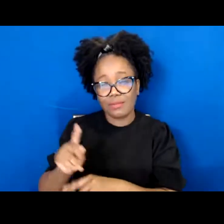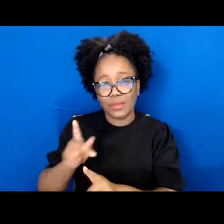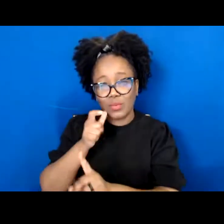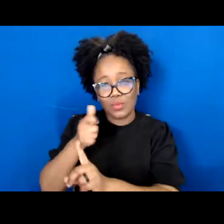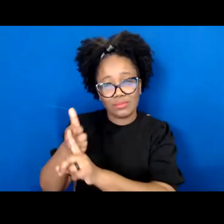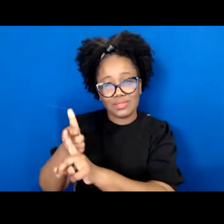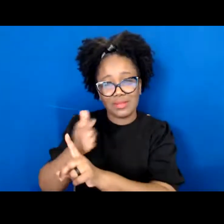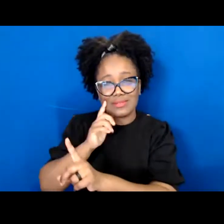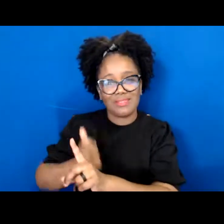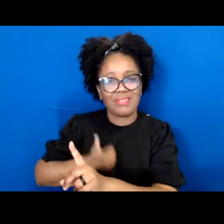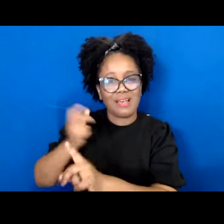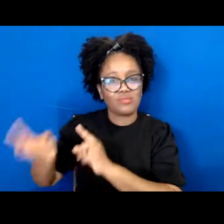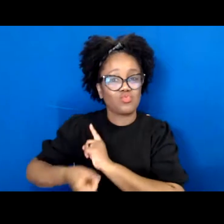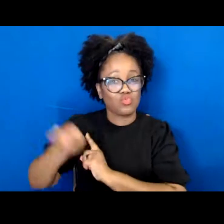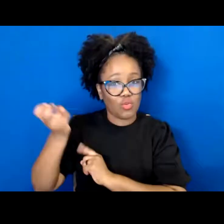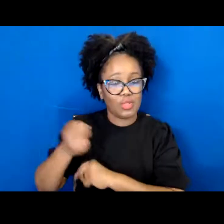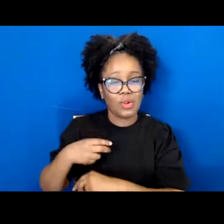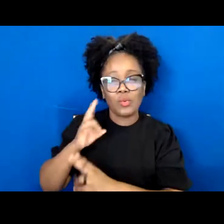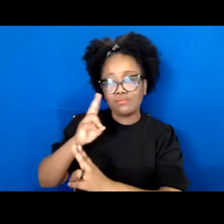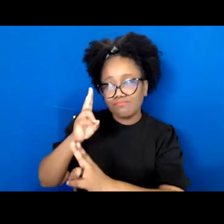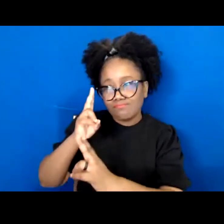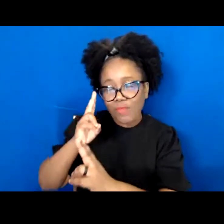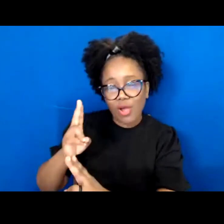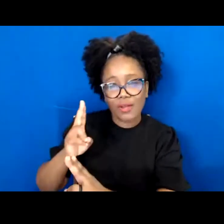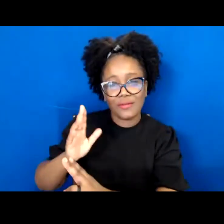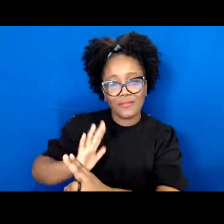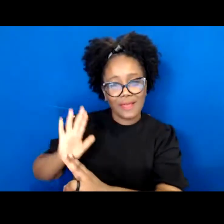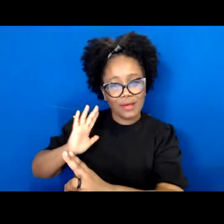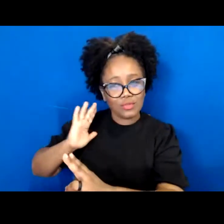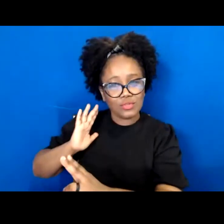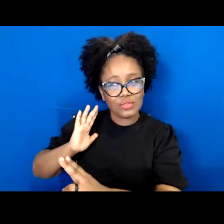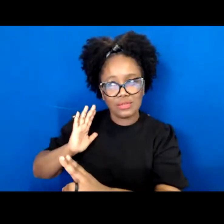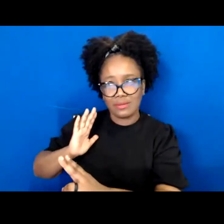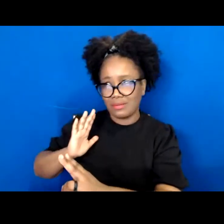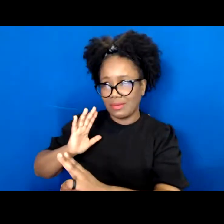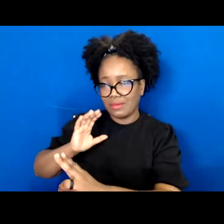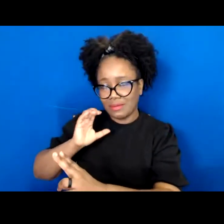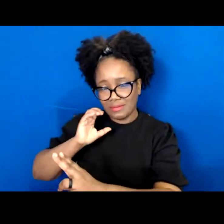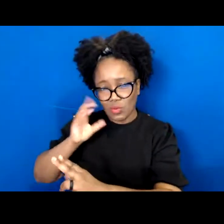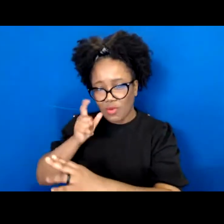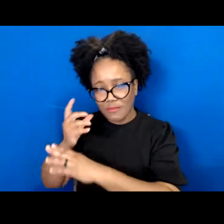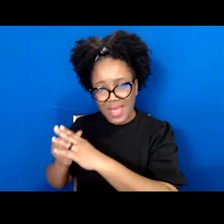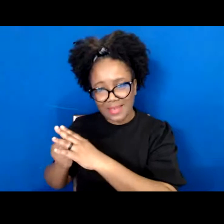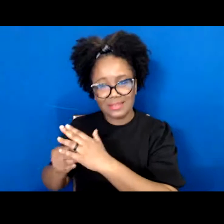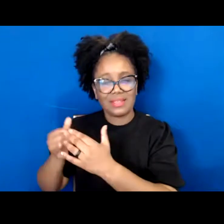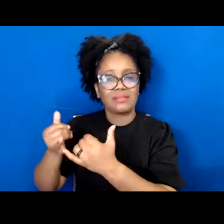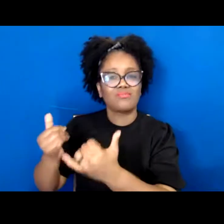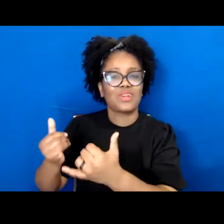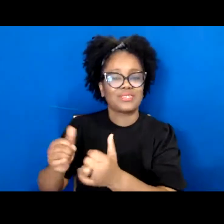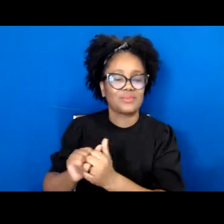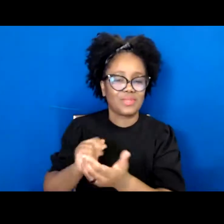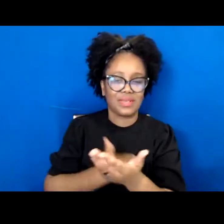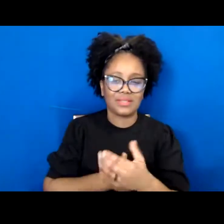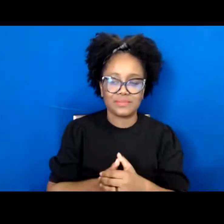elders, past and present. I want to take a moment to thank our new partnerships tonight for this festival, and to bask in the idea that even with a